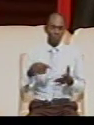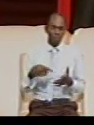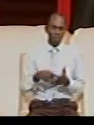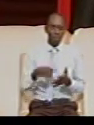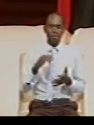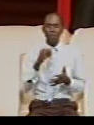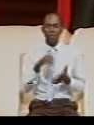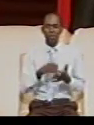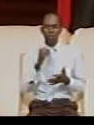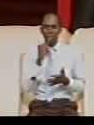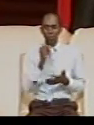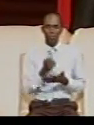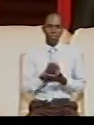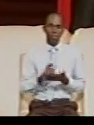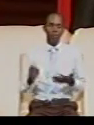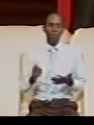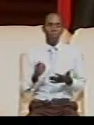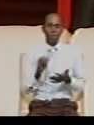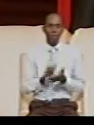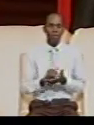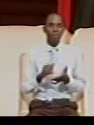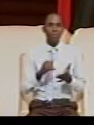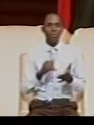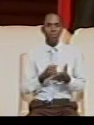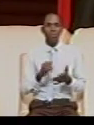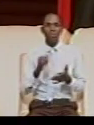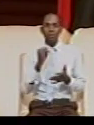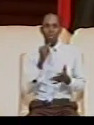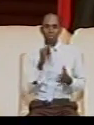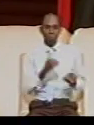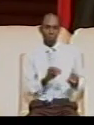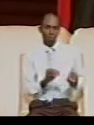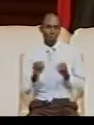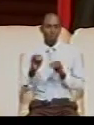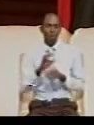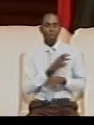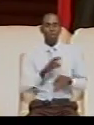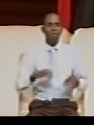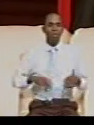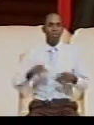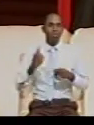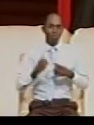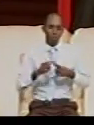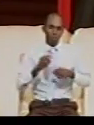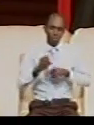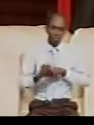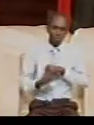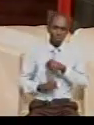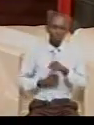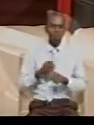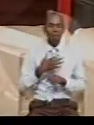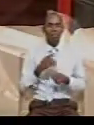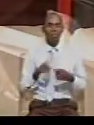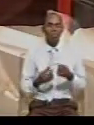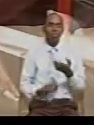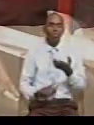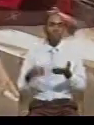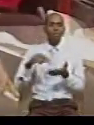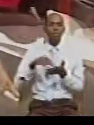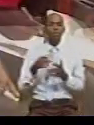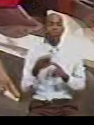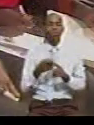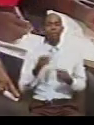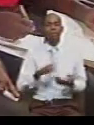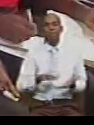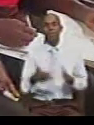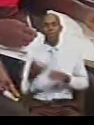written, and thus it behooved Christ to suffer and to rise from the dead